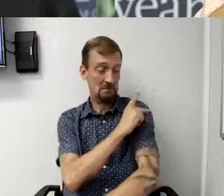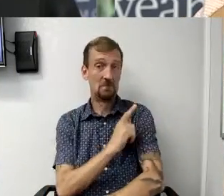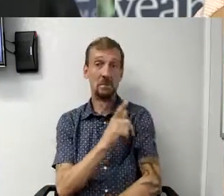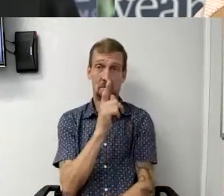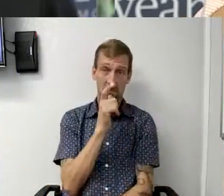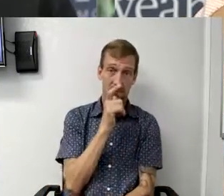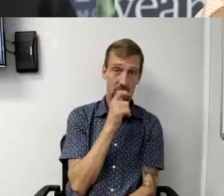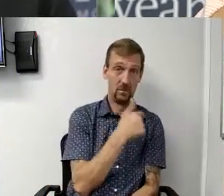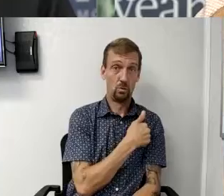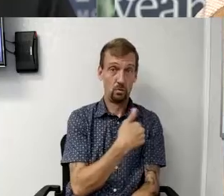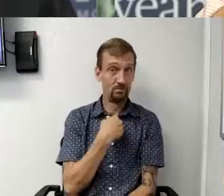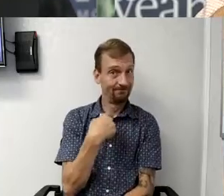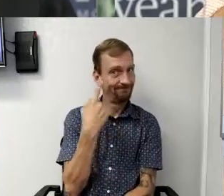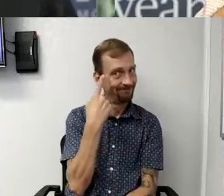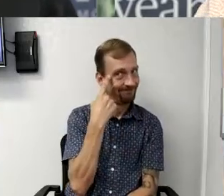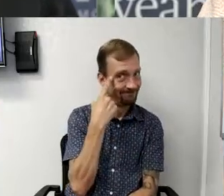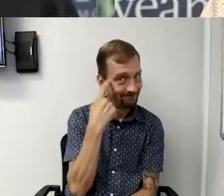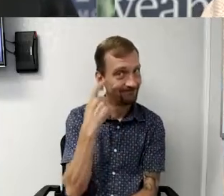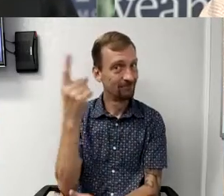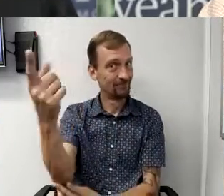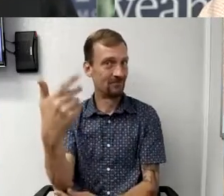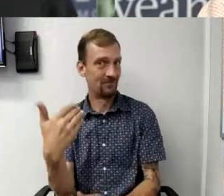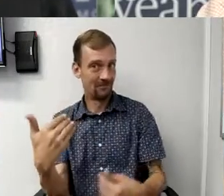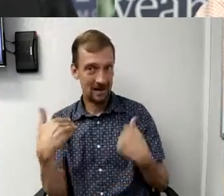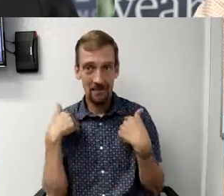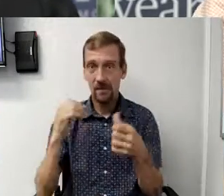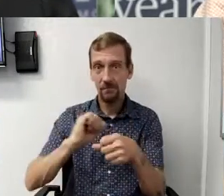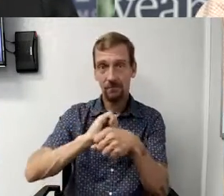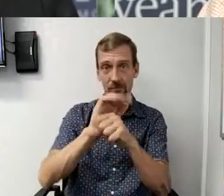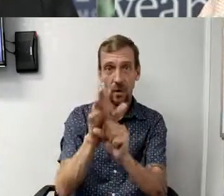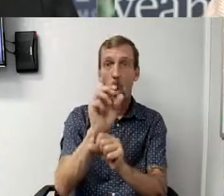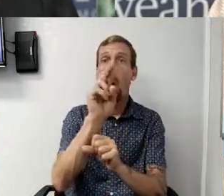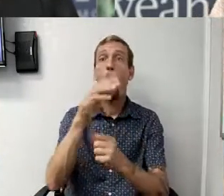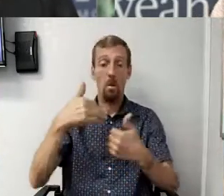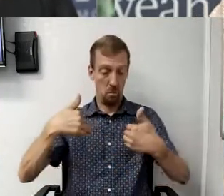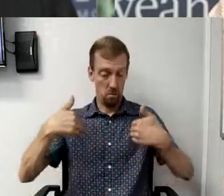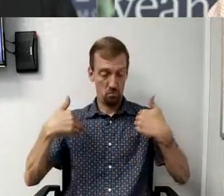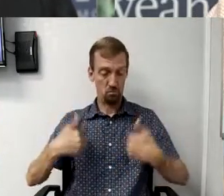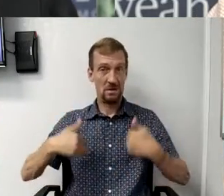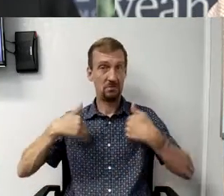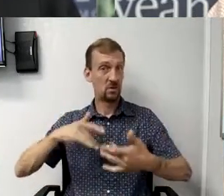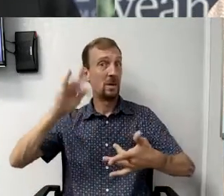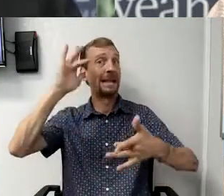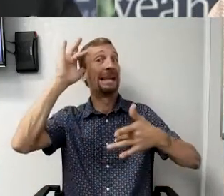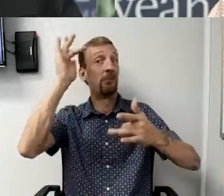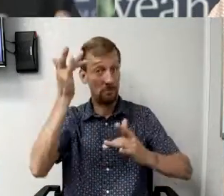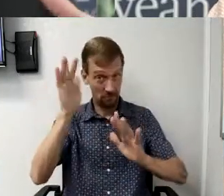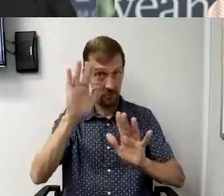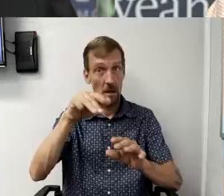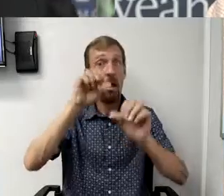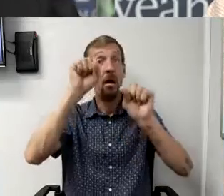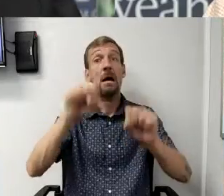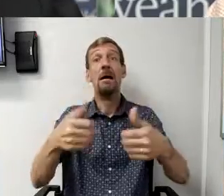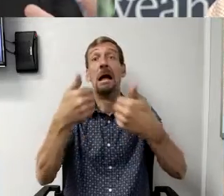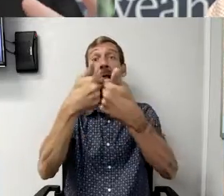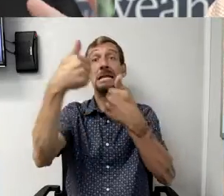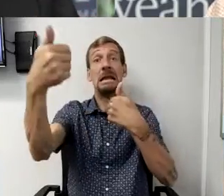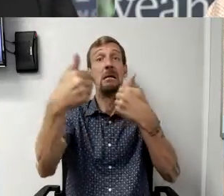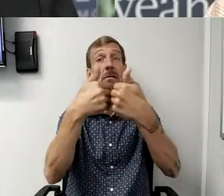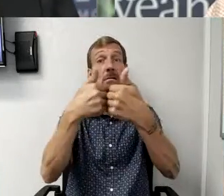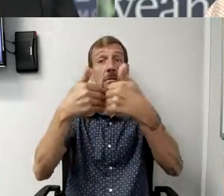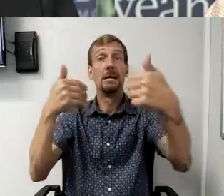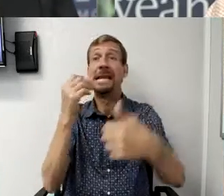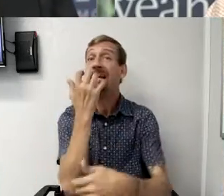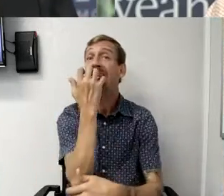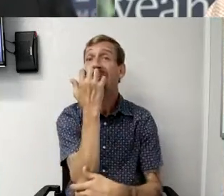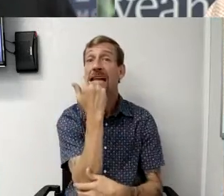who we suspect of having COVID or some respiratory illness, and we can separate the